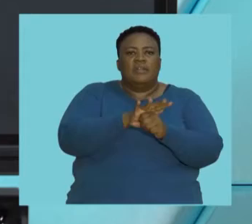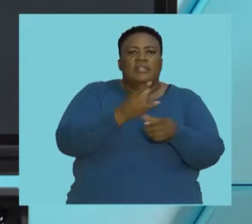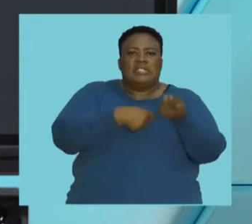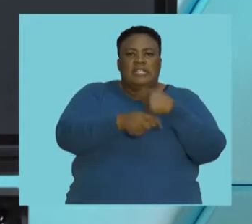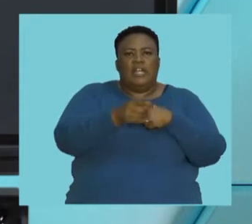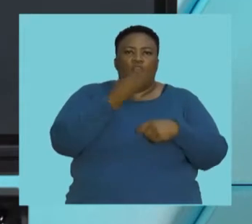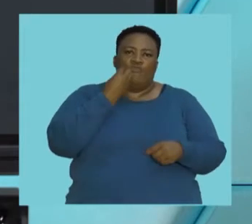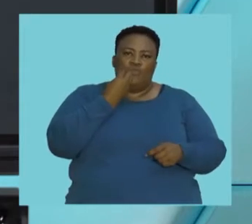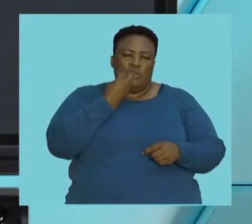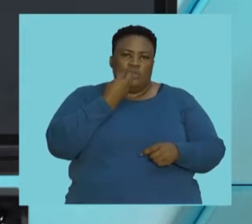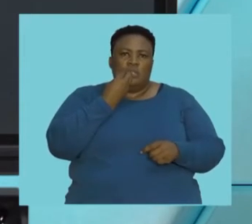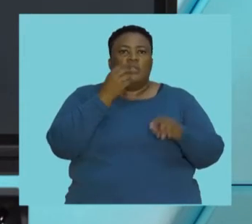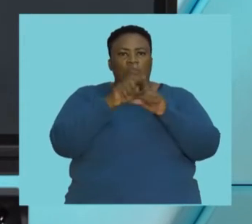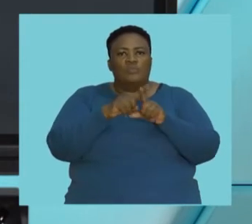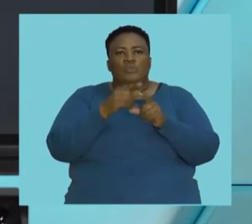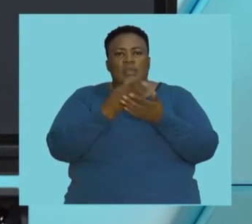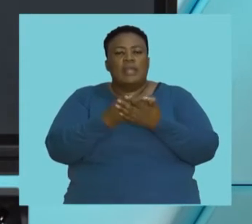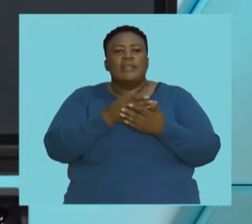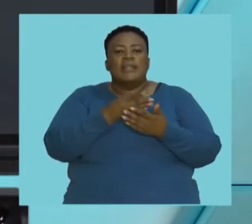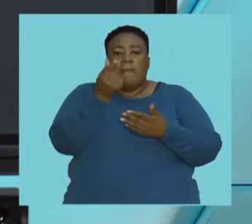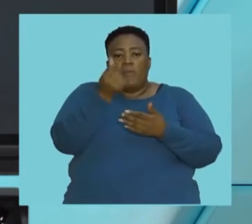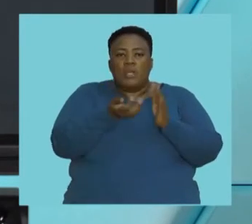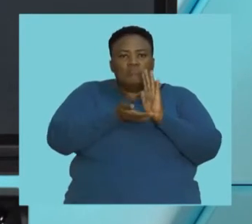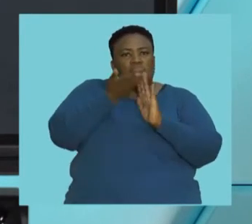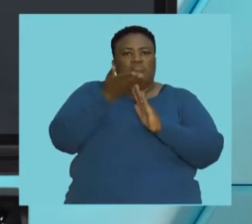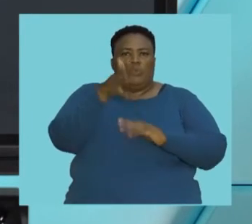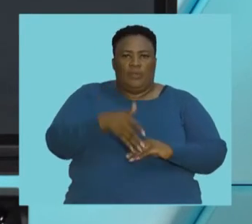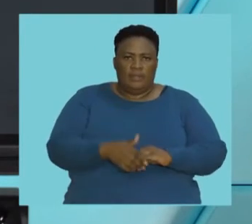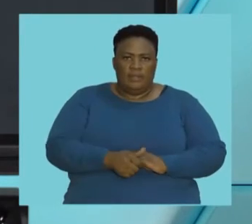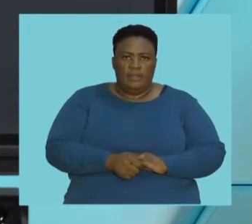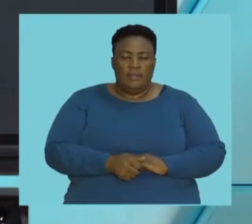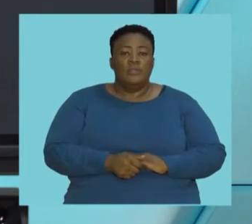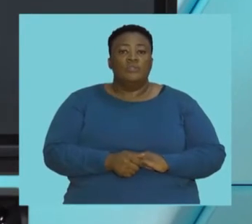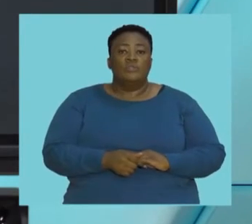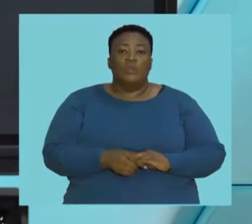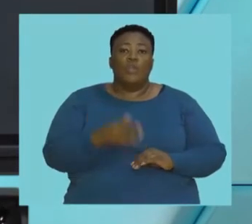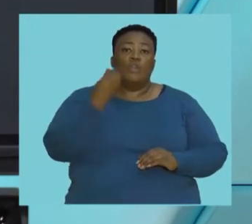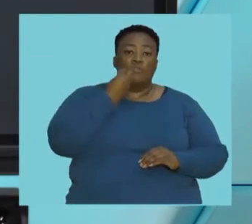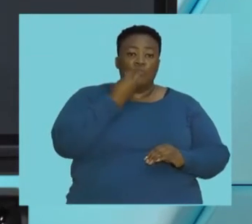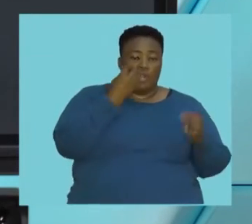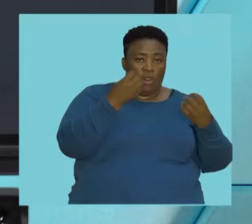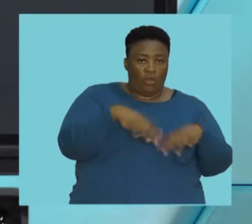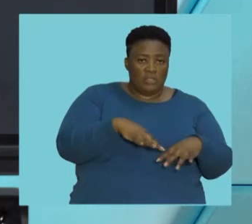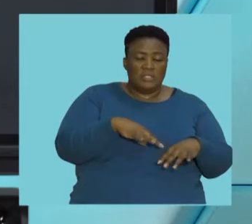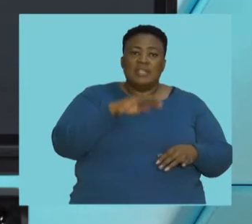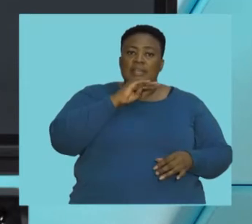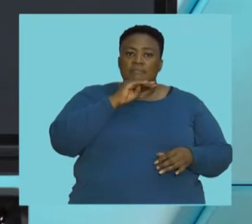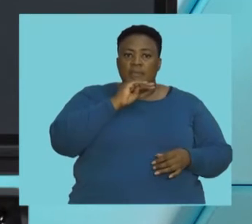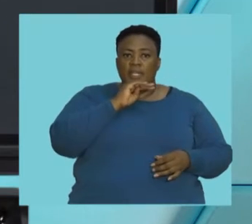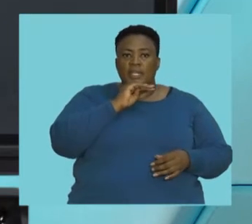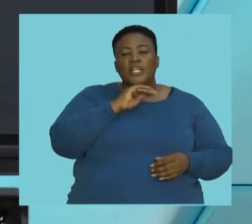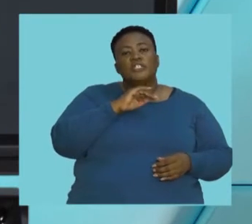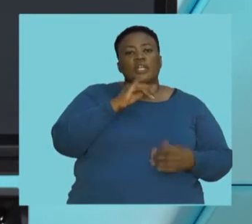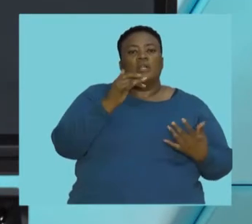impact the sale of food and will also pick up the price of the production of food. So the loss of food is